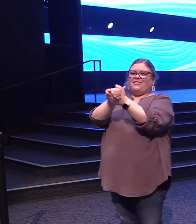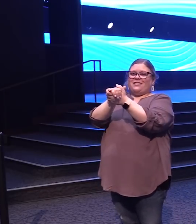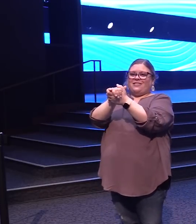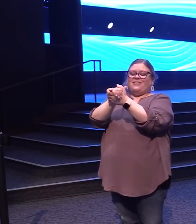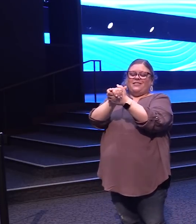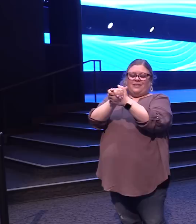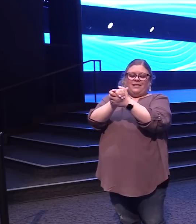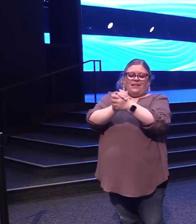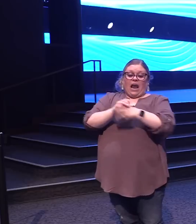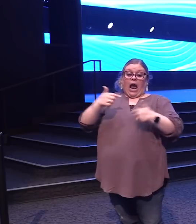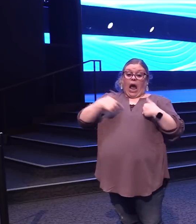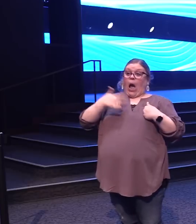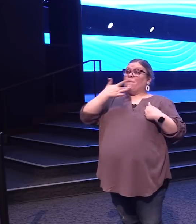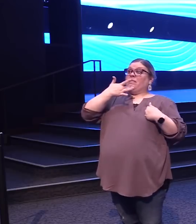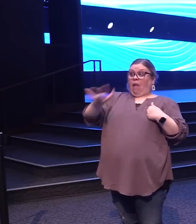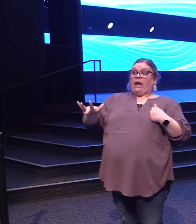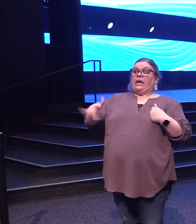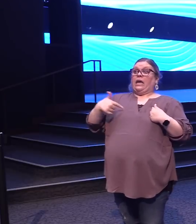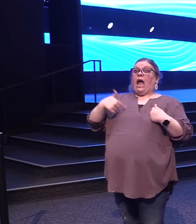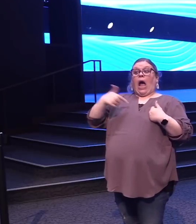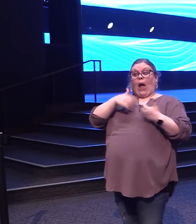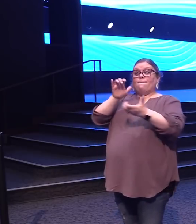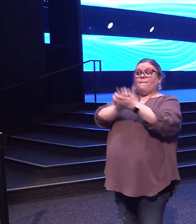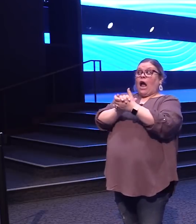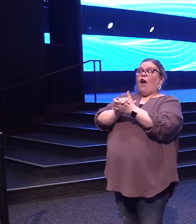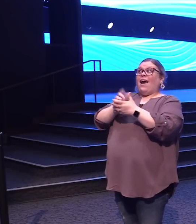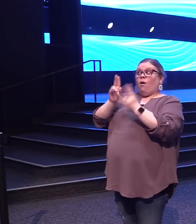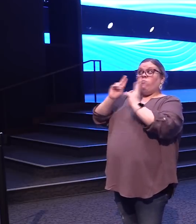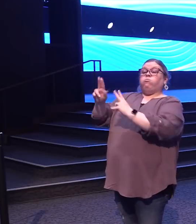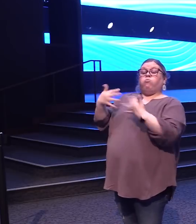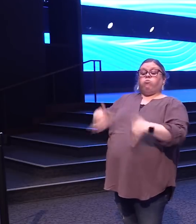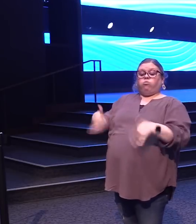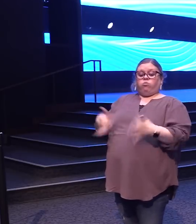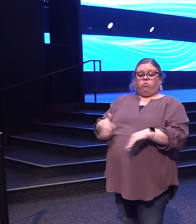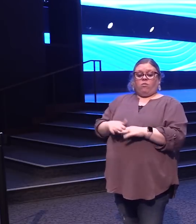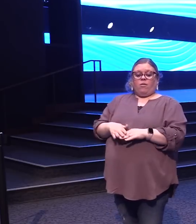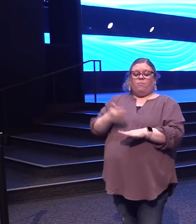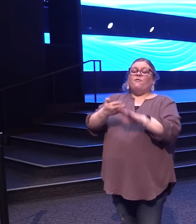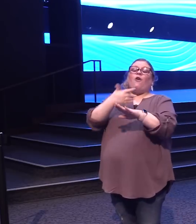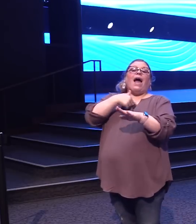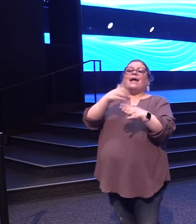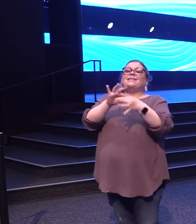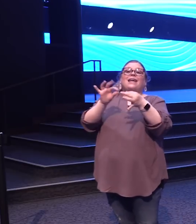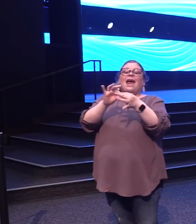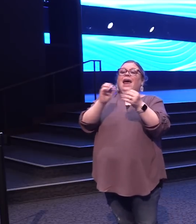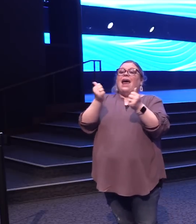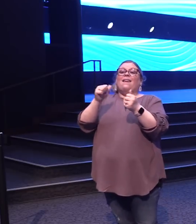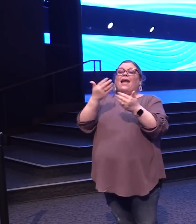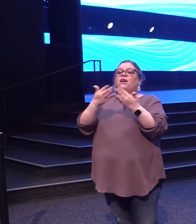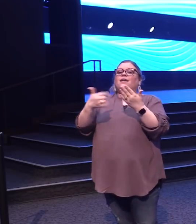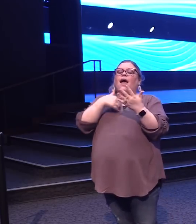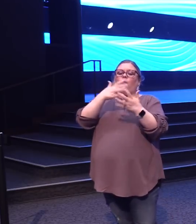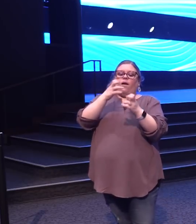Yeah, I'm the lucky one. I married up. I really did. Before I say anything else, I just want to honor the father and the mother of the